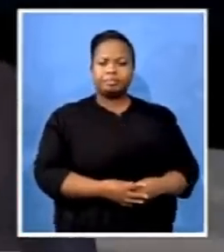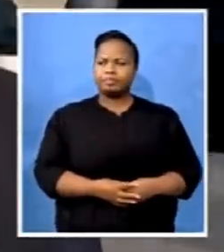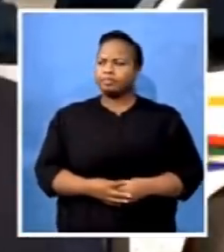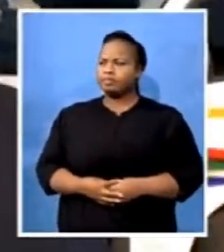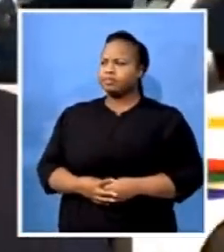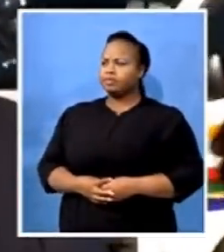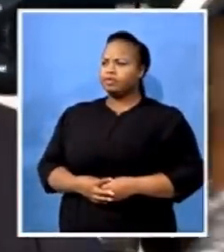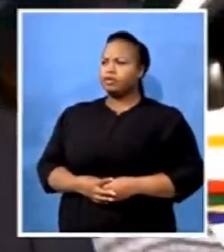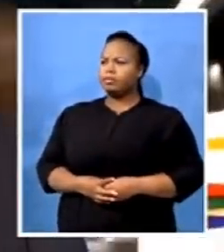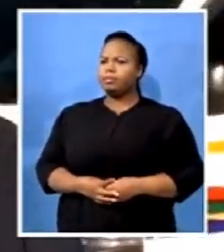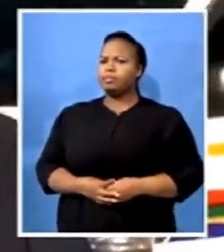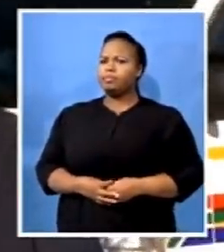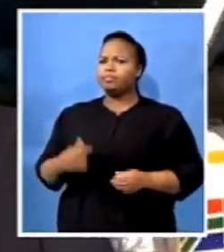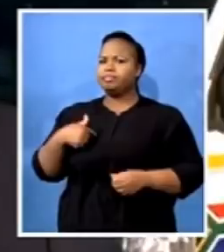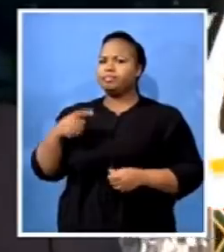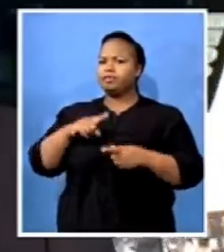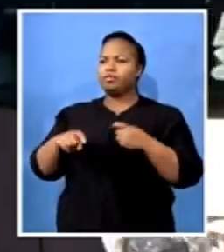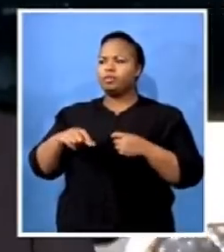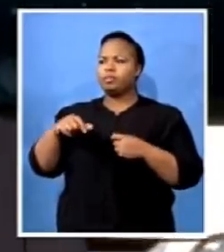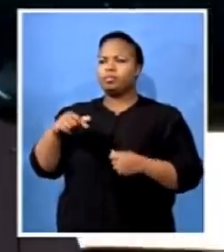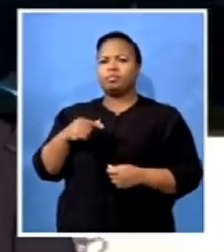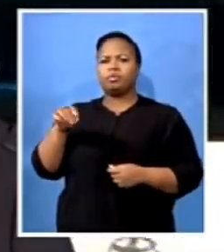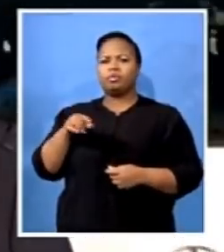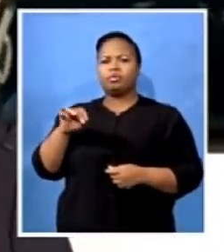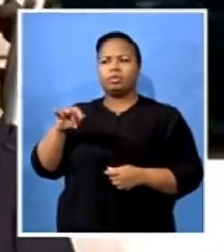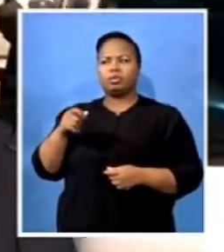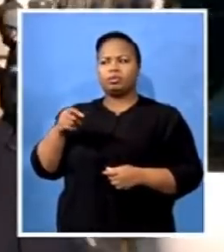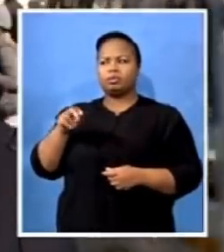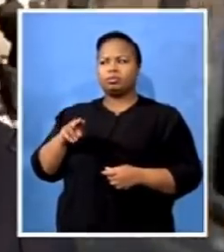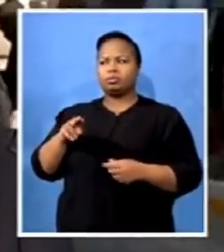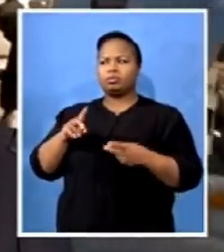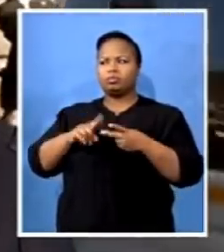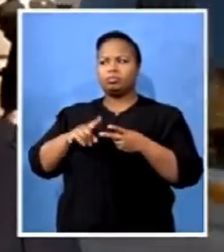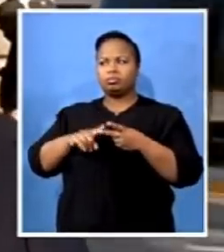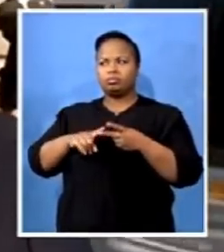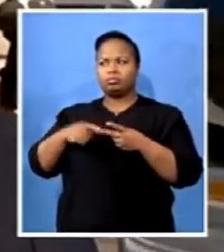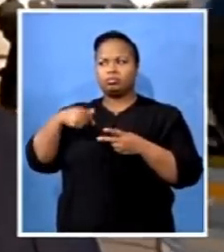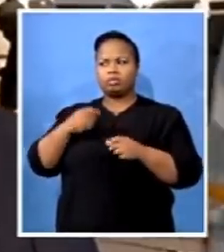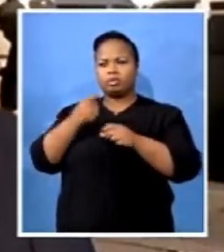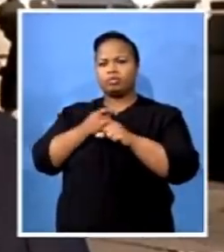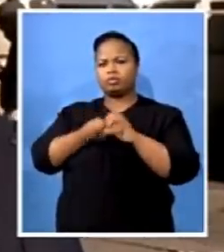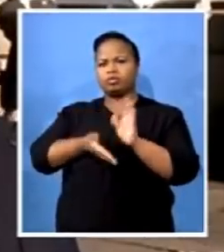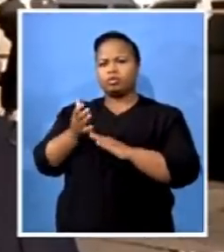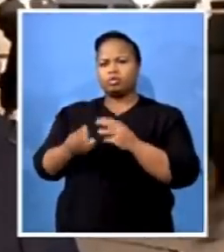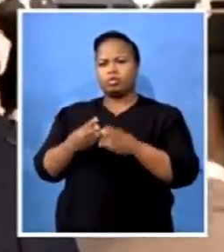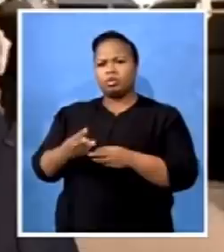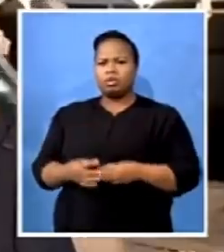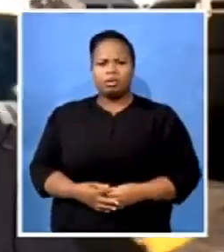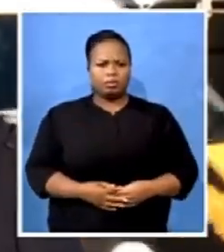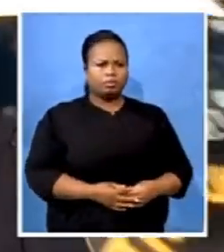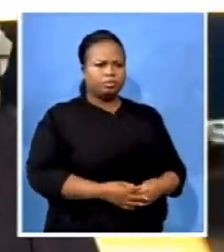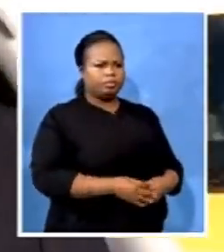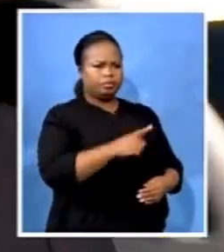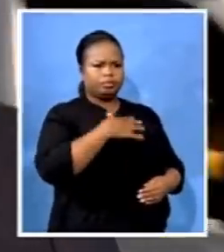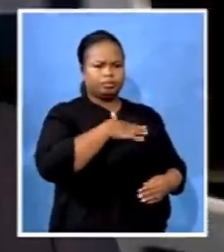a taxi, and it's my first day going to work. How are you feeling starting work today? Are you nervous? Are you happy about being